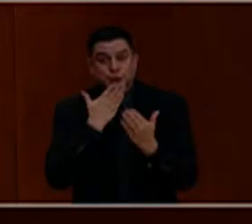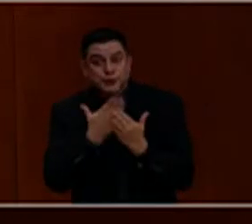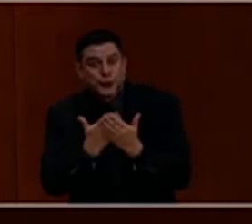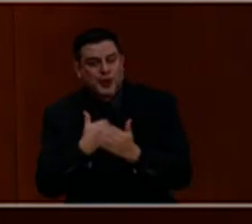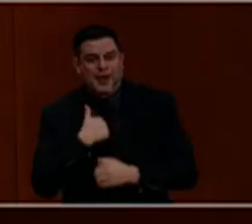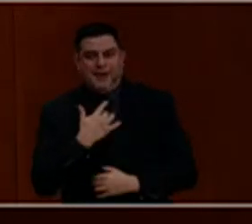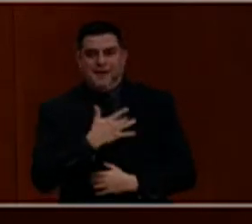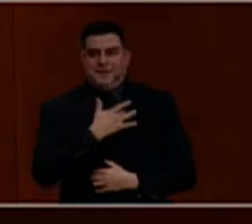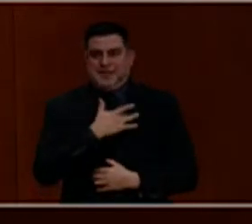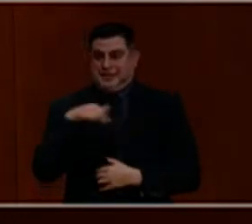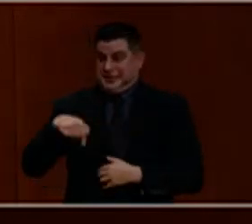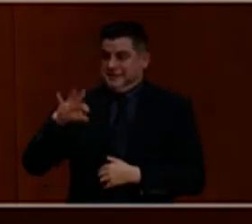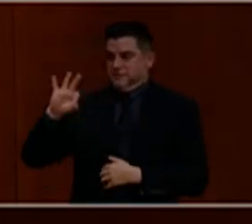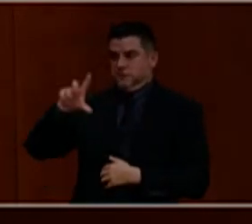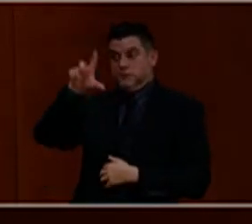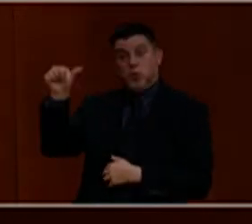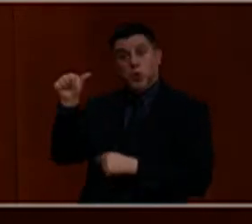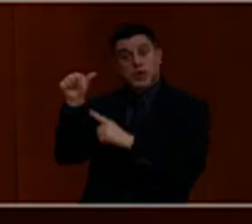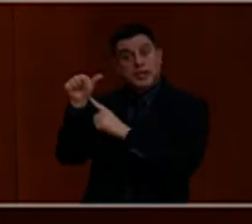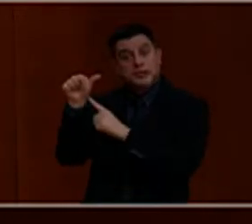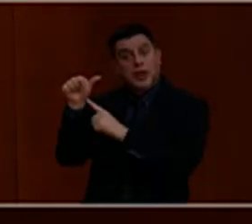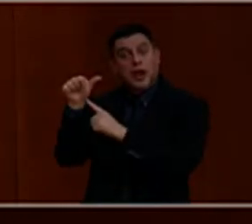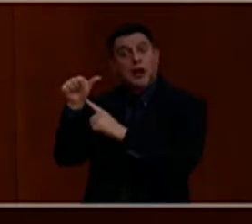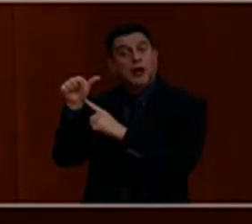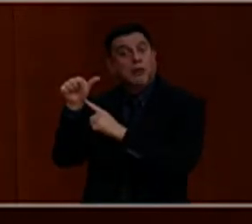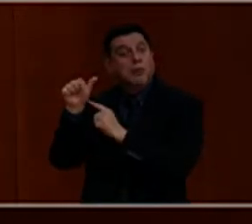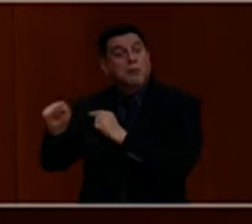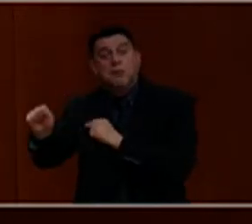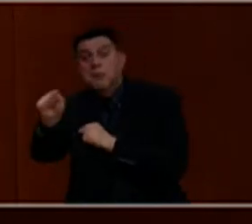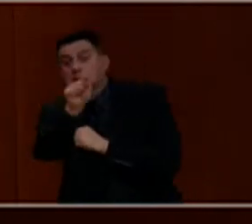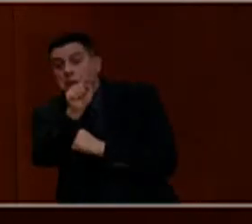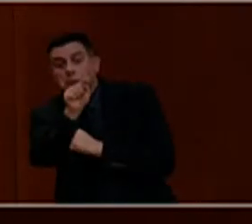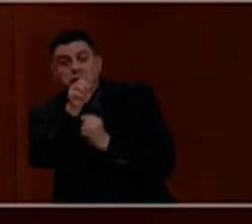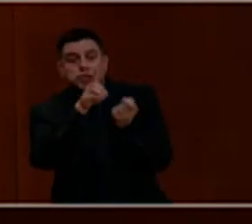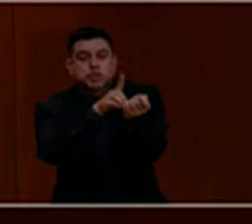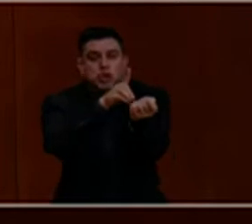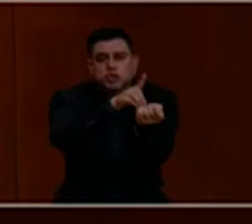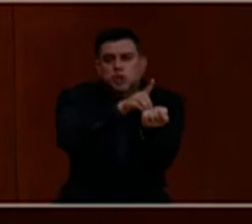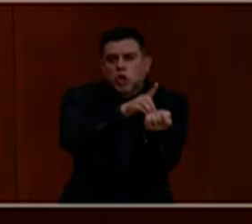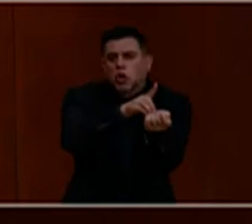doctors that I had were just amazing, fantastic. And